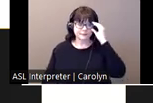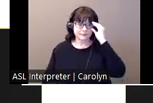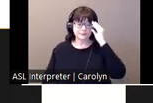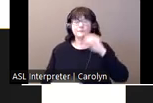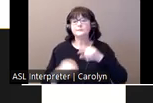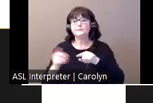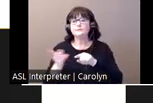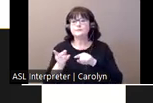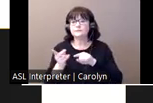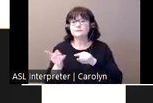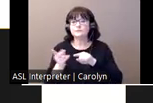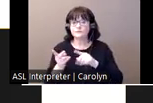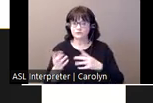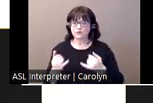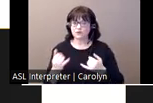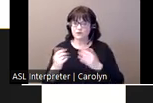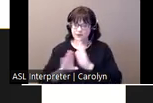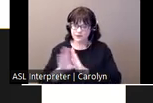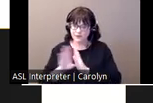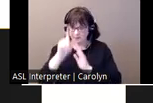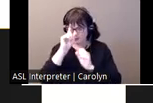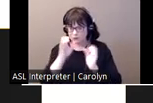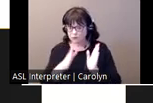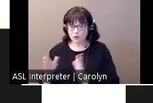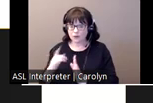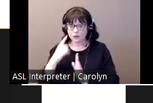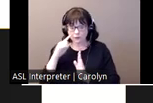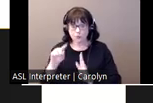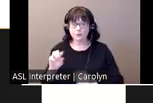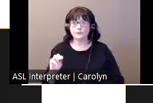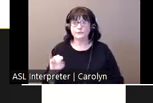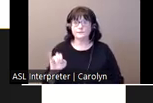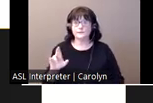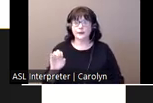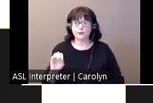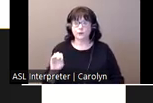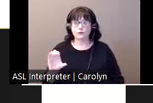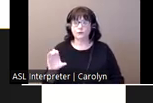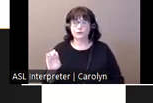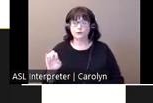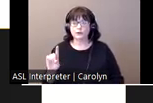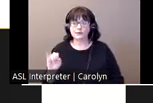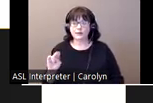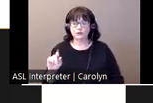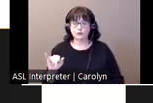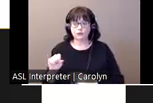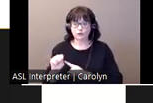are embarking on a micro-credential strategy. I'll provide you with a little bit more information about the actual strategy at the end.